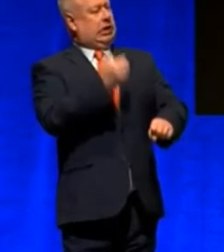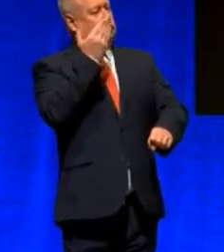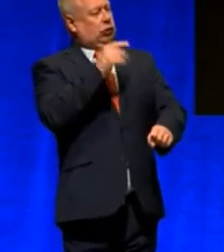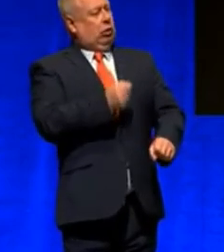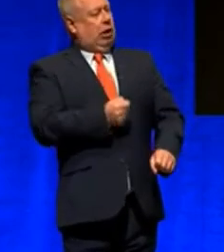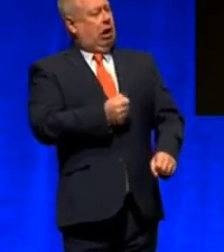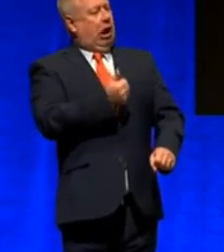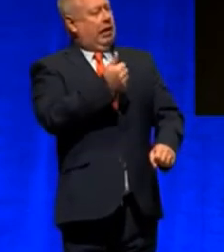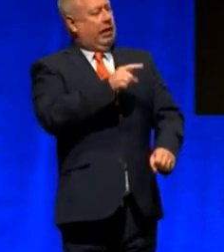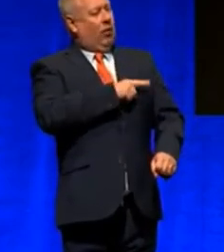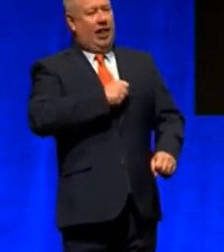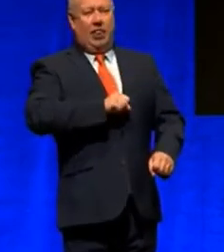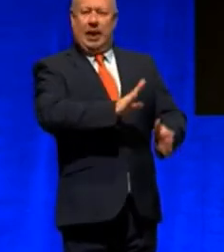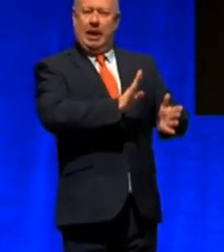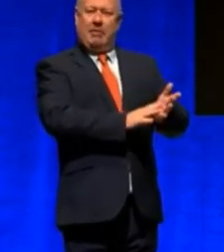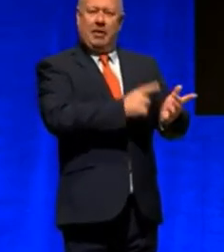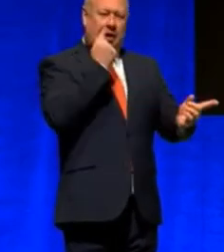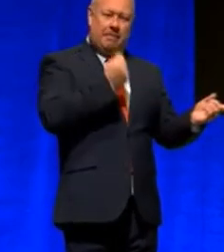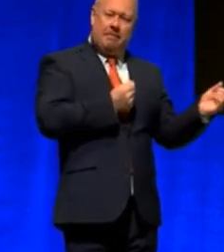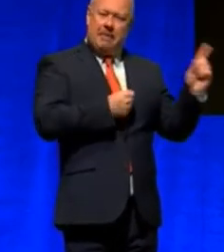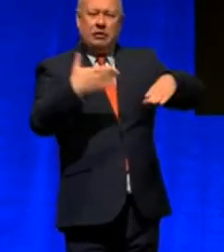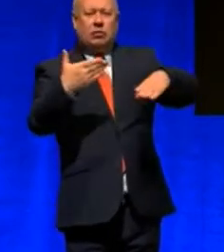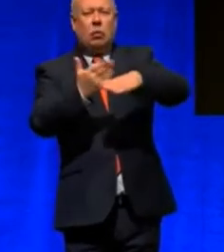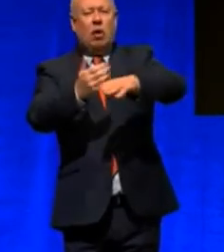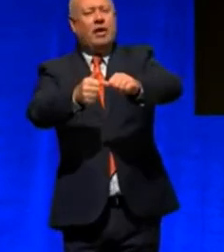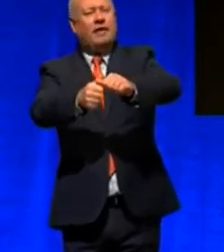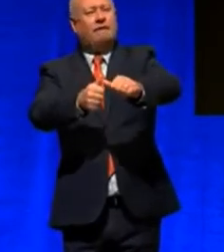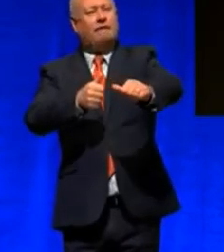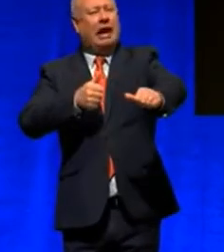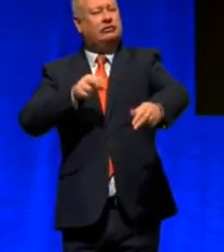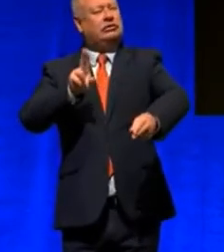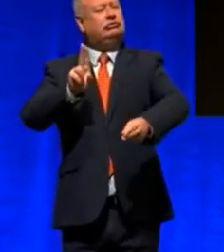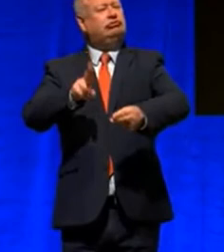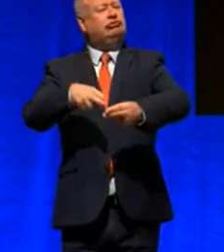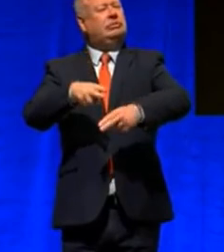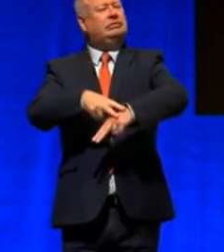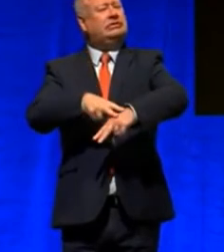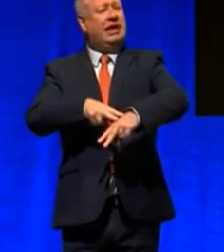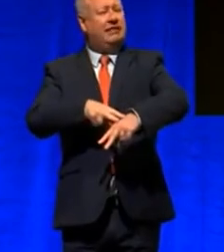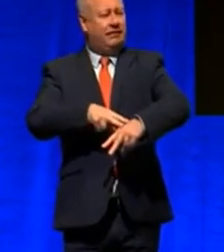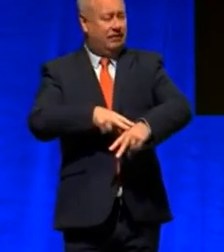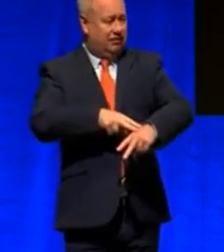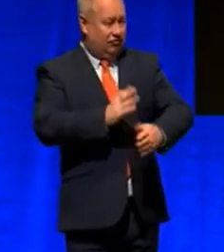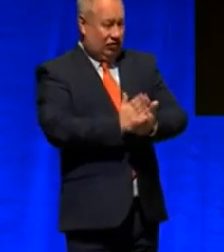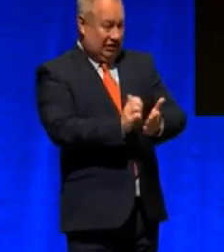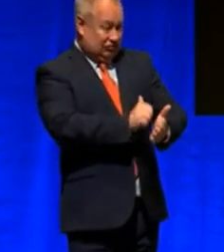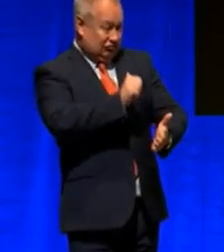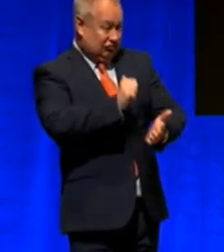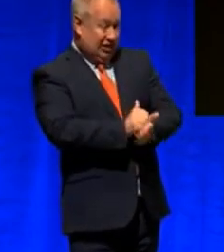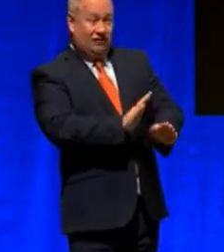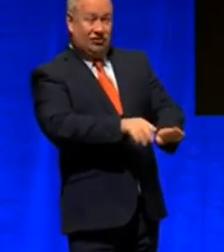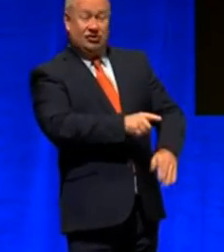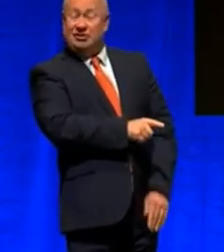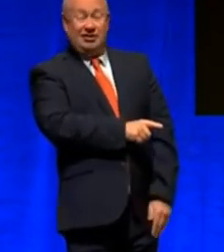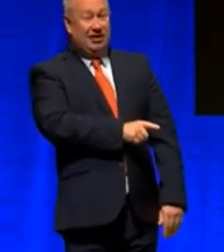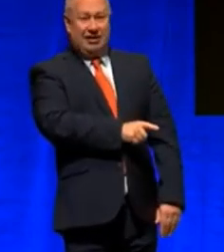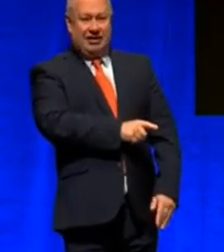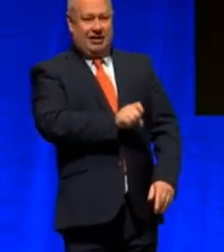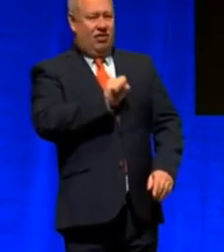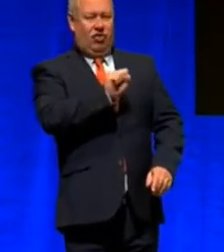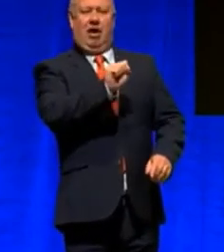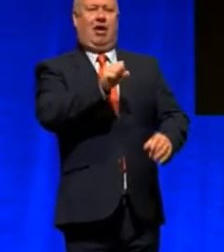children's mothers could provide cheap labour in factories. A policy that was never rooted in what's right for children, but on the narrow